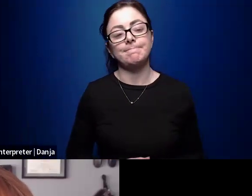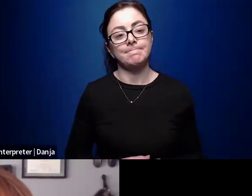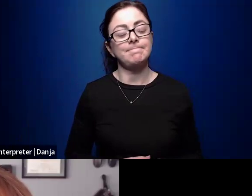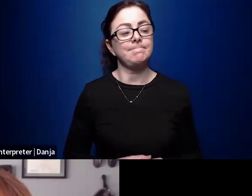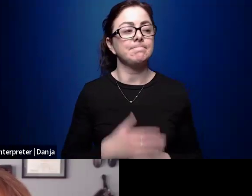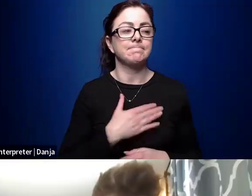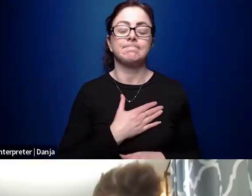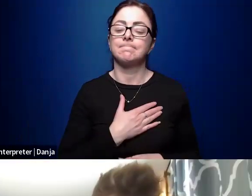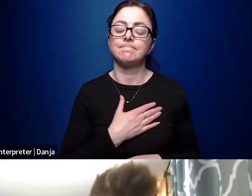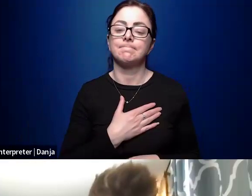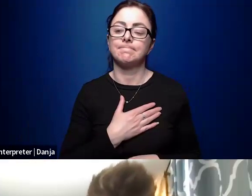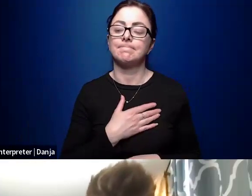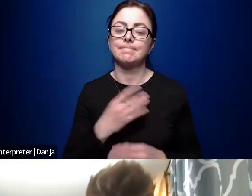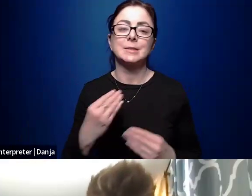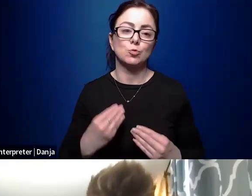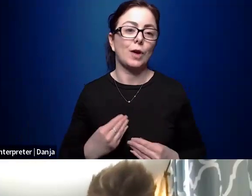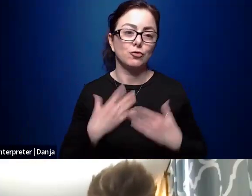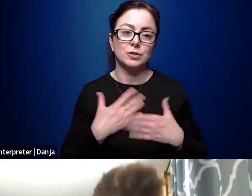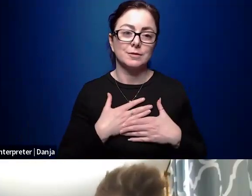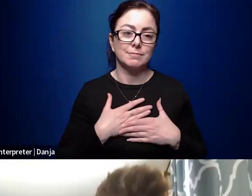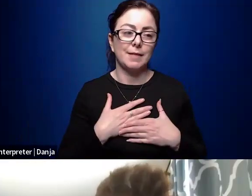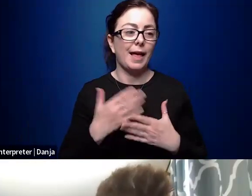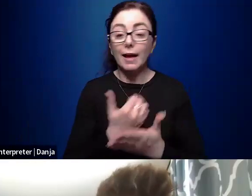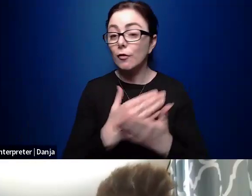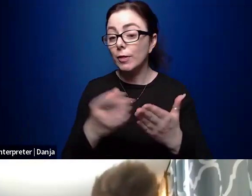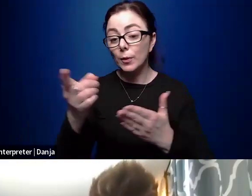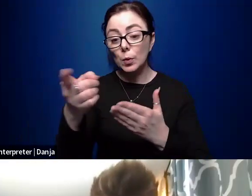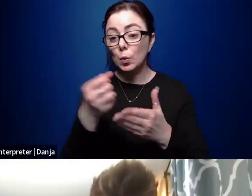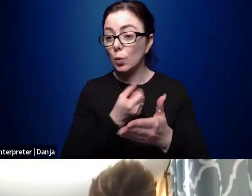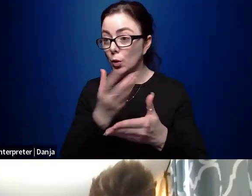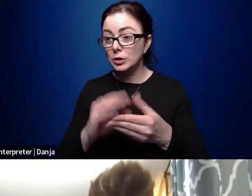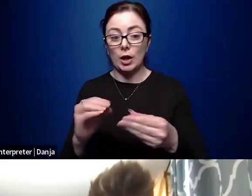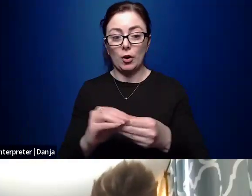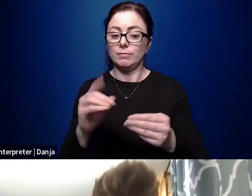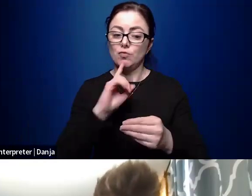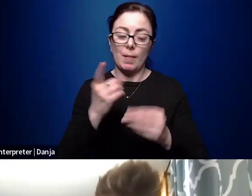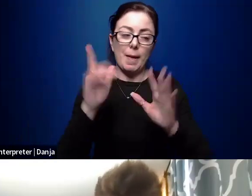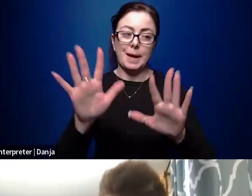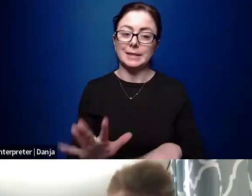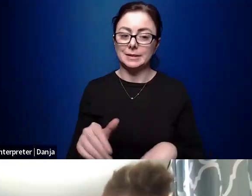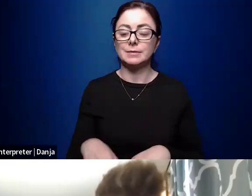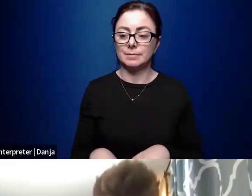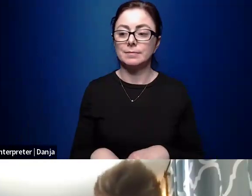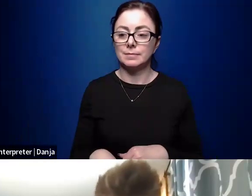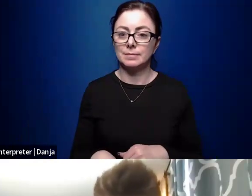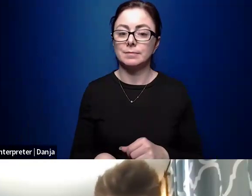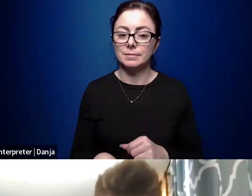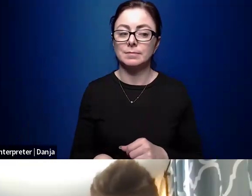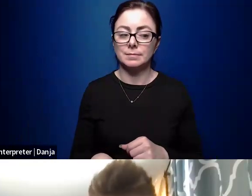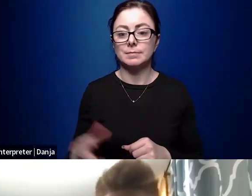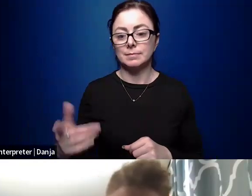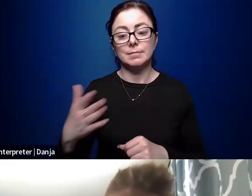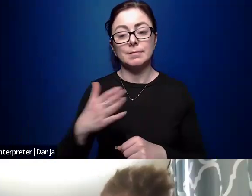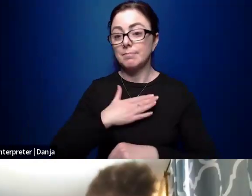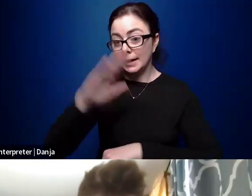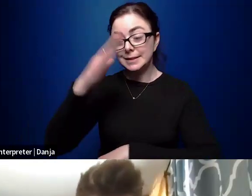That everything that you've said is just amazing. Because yeah, I've said that too with multiple people. Like my son will be up all night